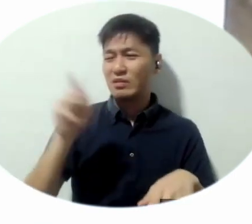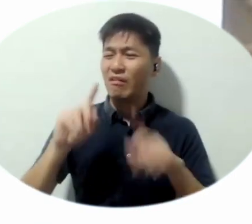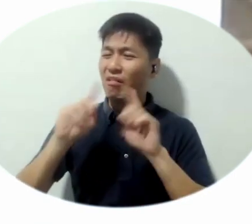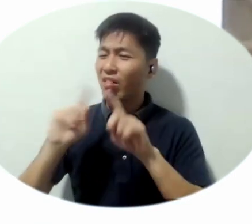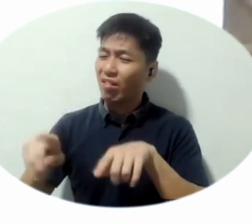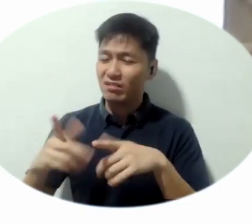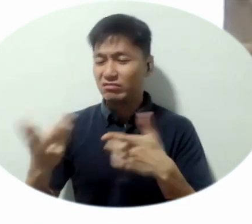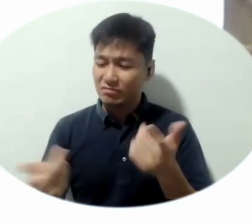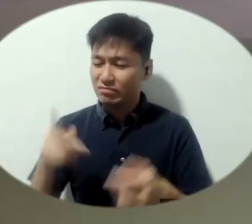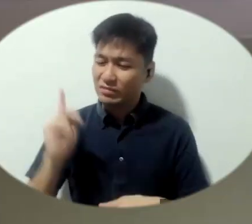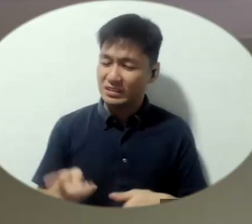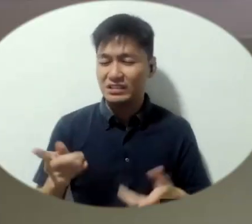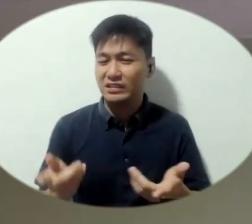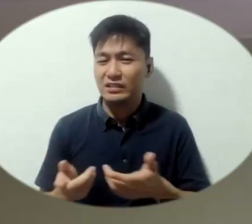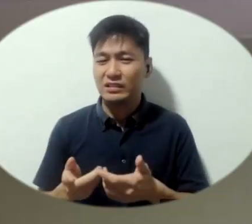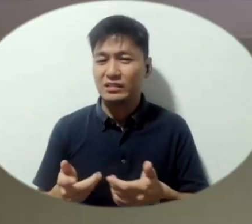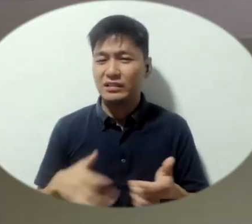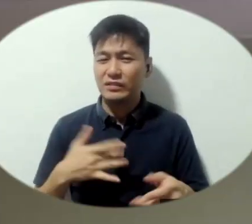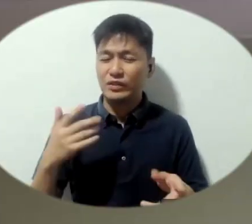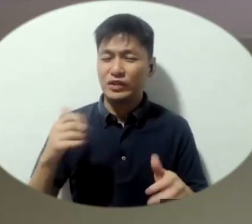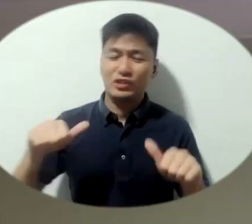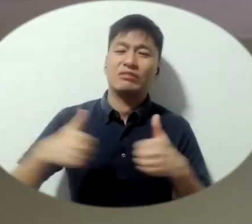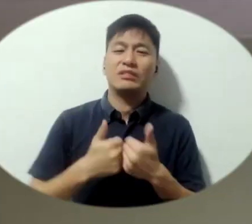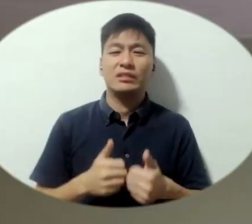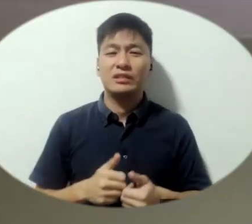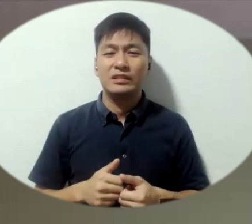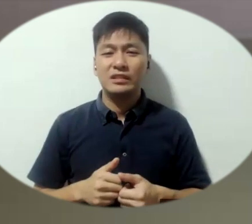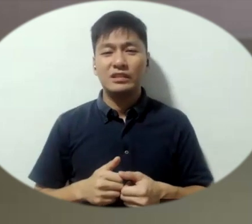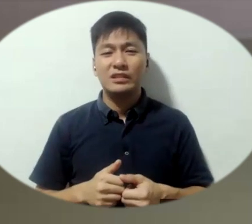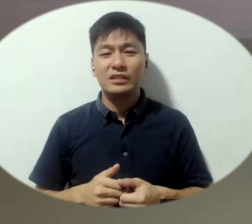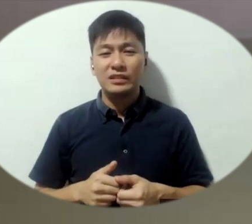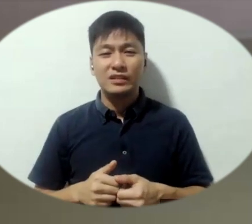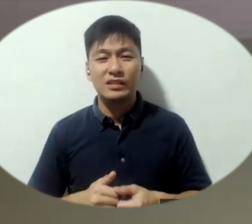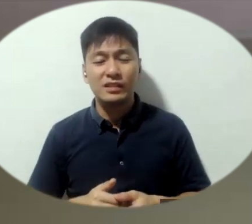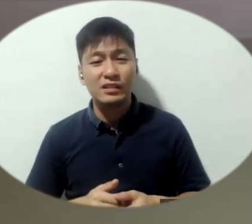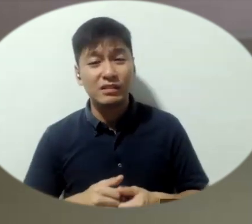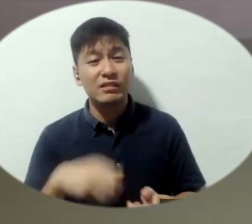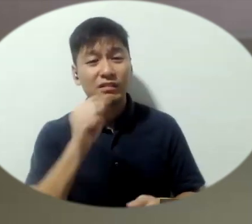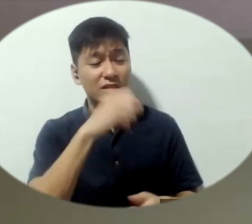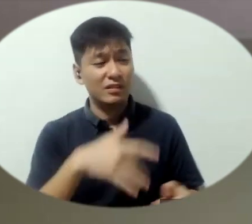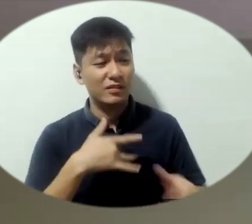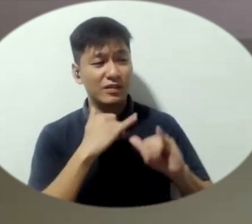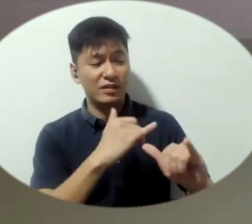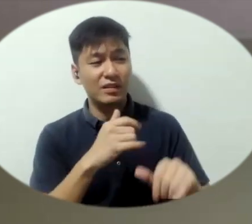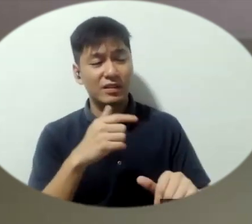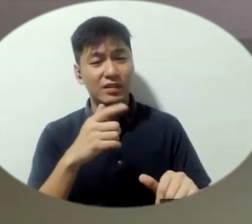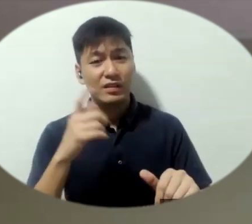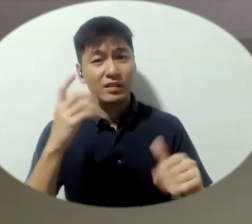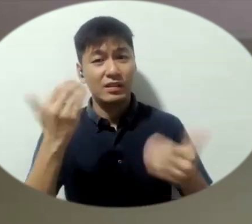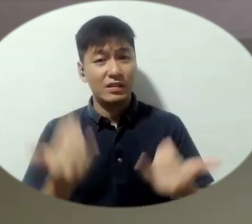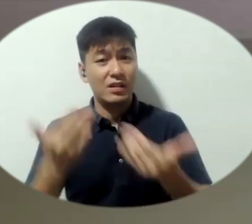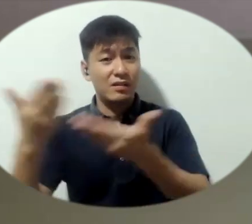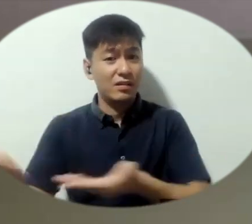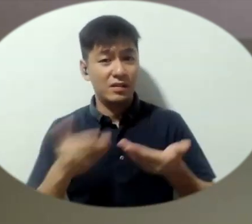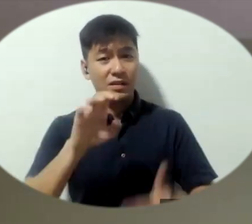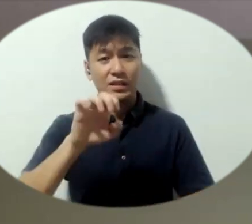hard. It's so watching this resonate with folks. I wanted to bring in Elizabeth to the story